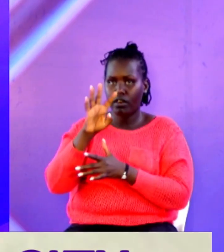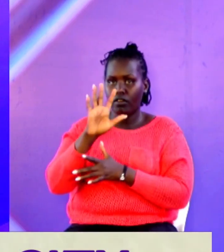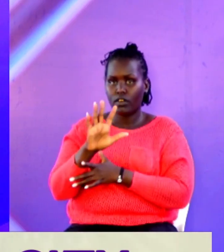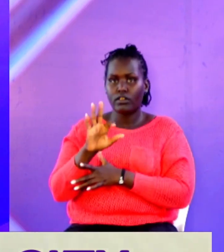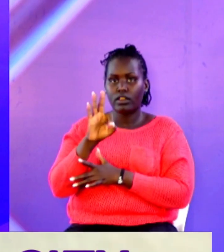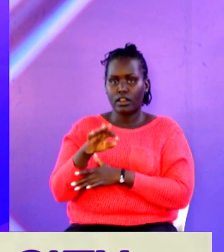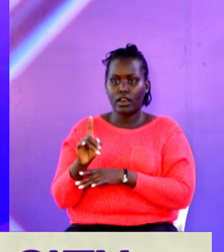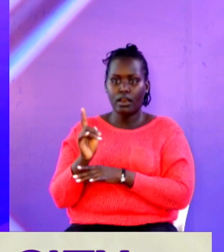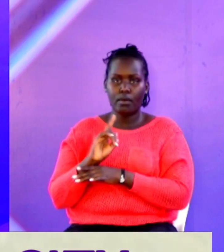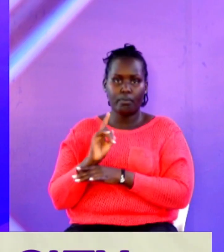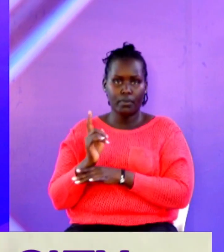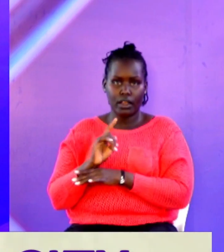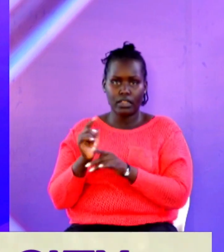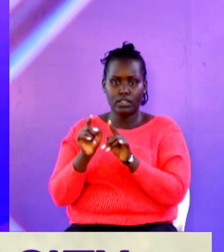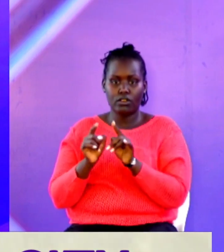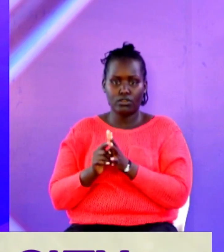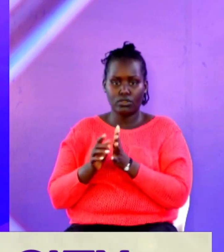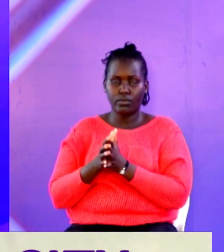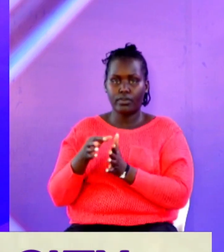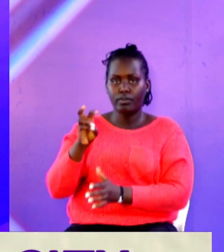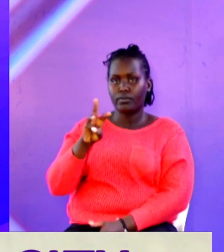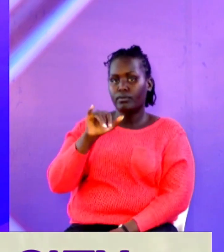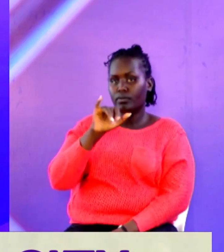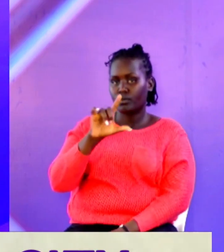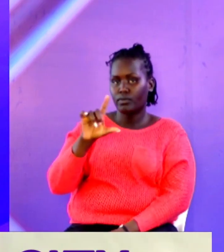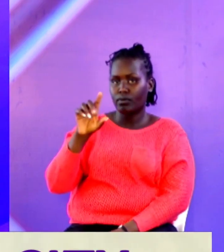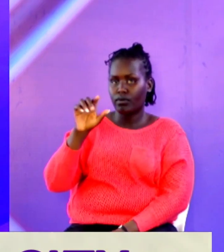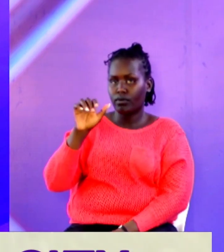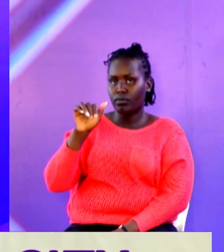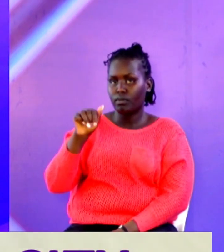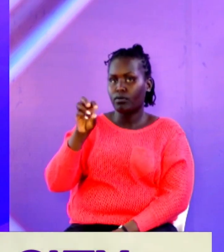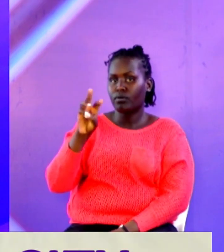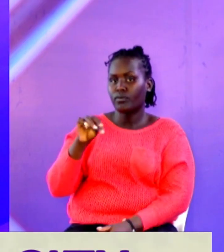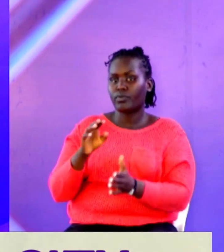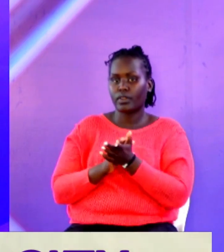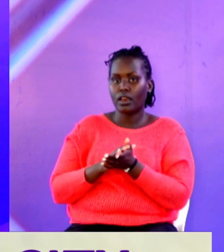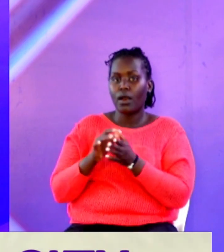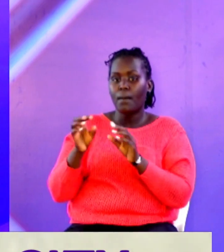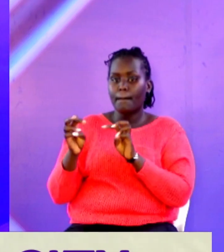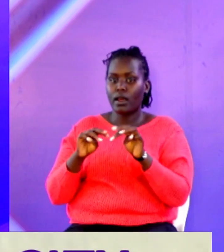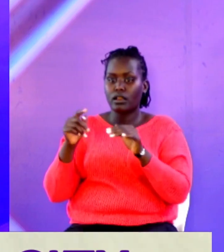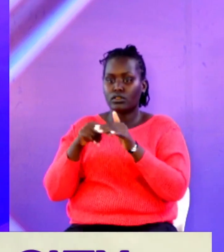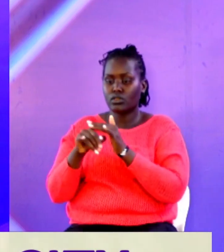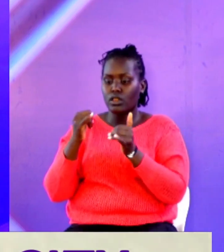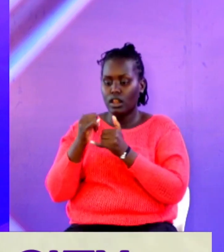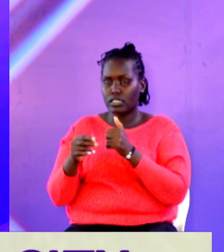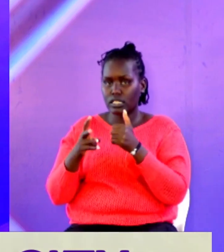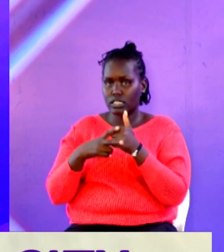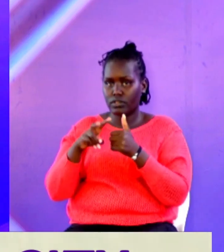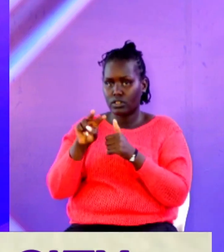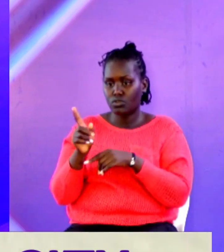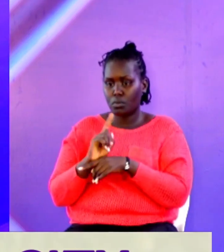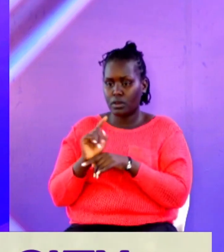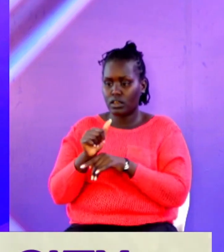Of course, Ethan Williams from the academy managed to score the last one in the 72 minutes. On the other